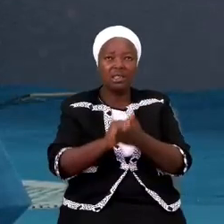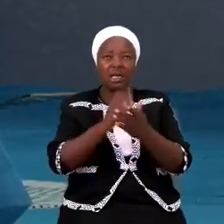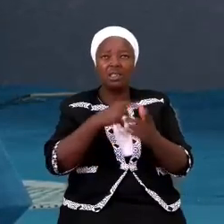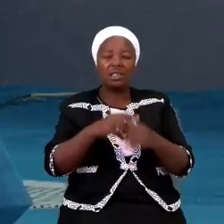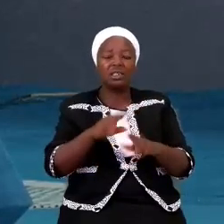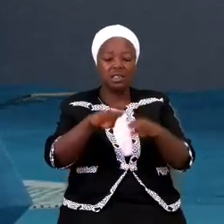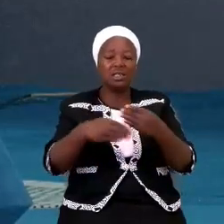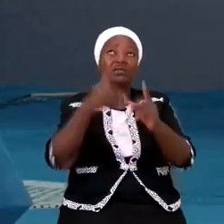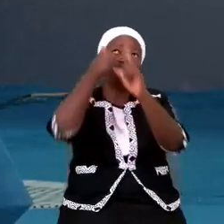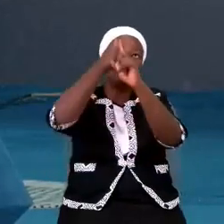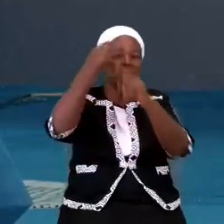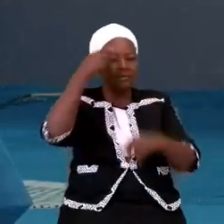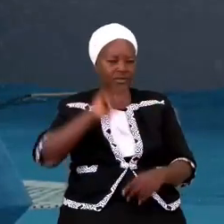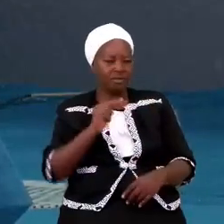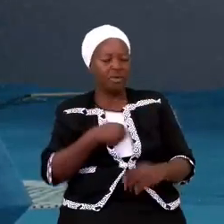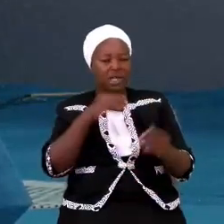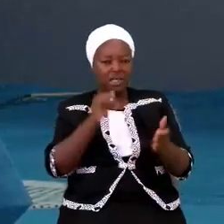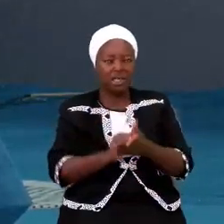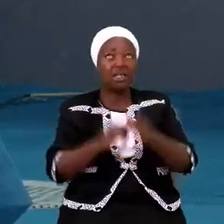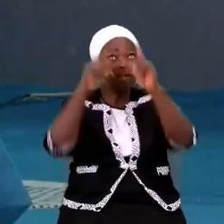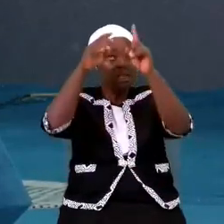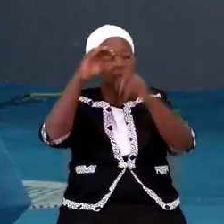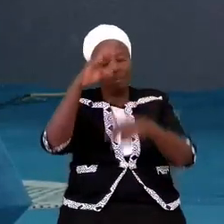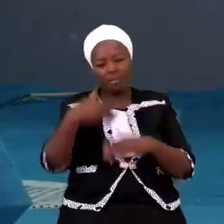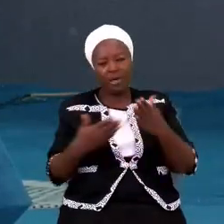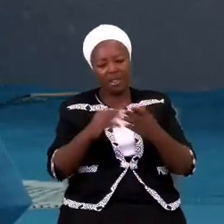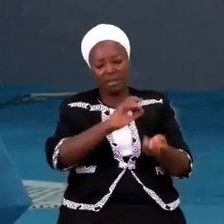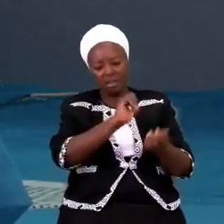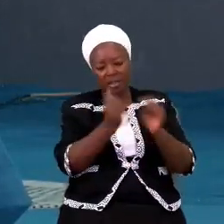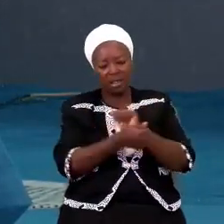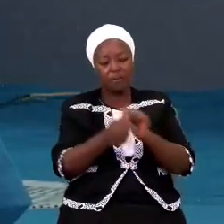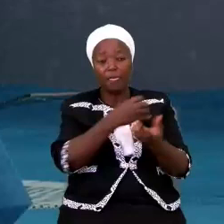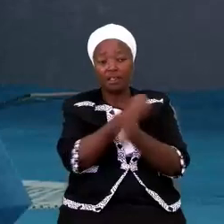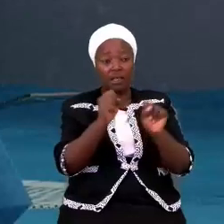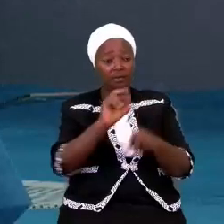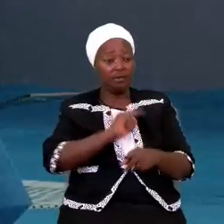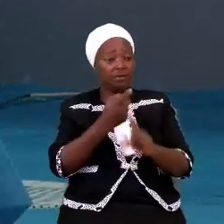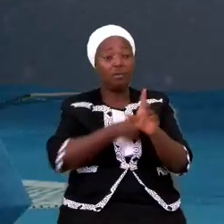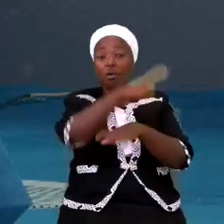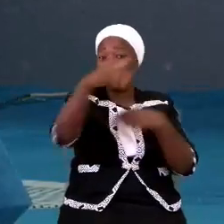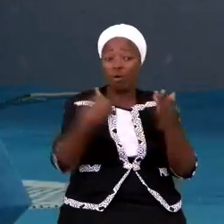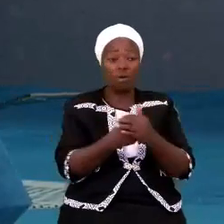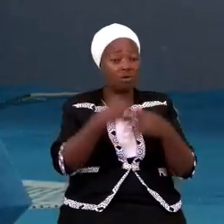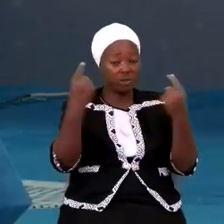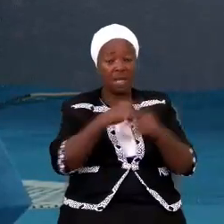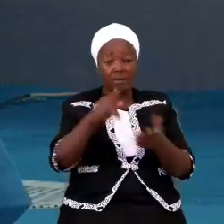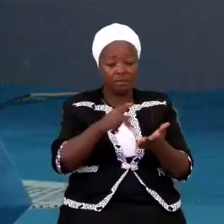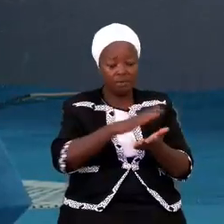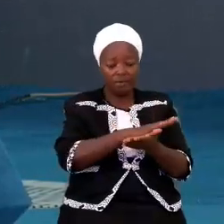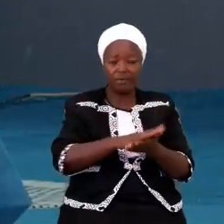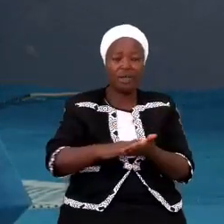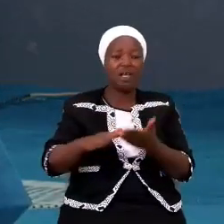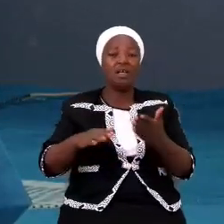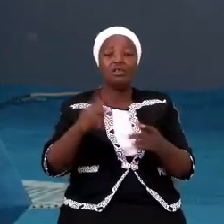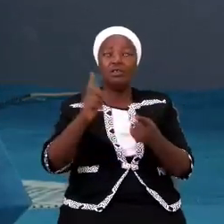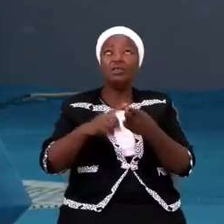and purify unto himself a peculiar people, zealous of